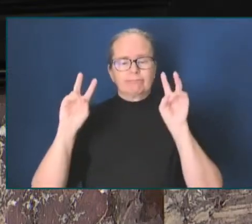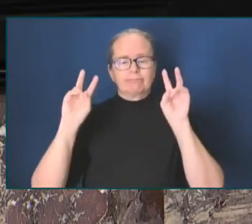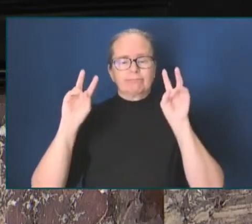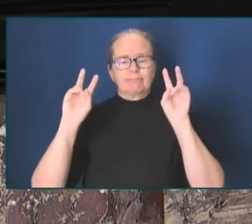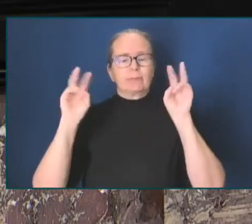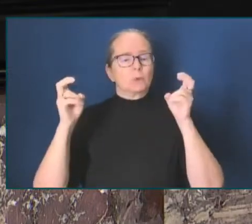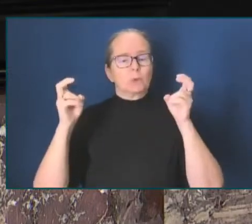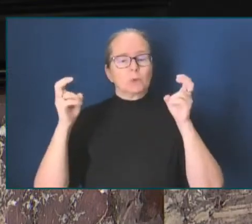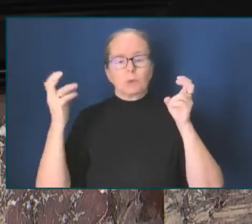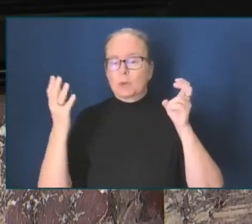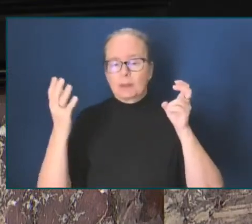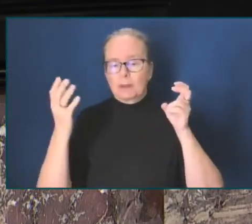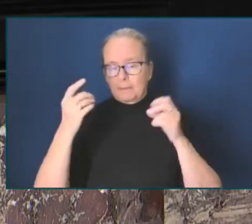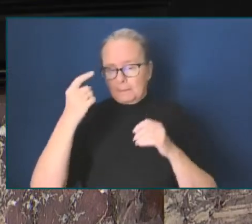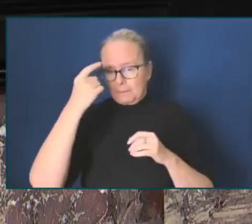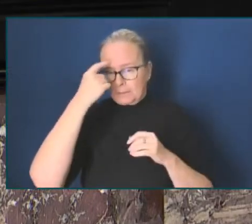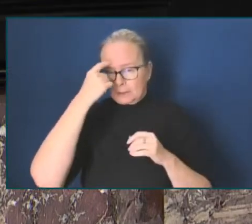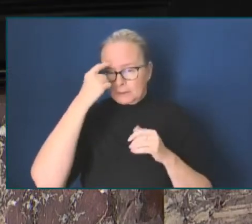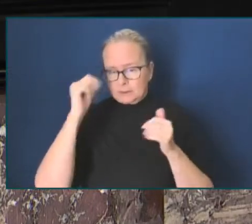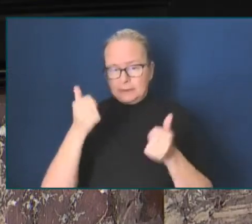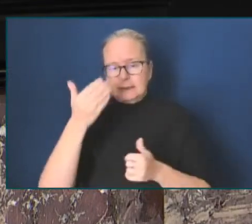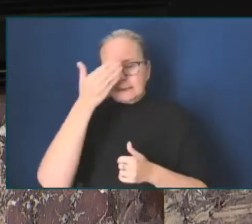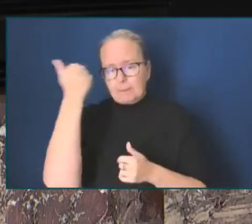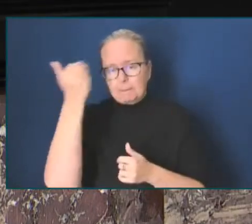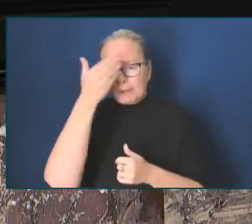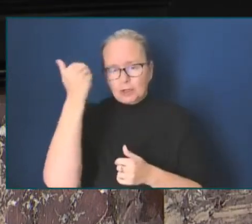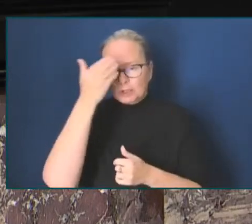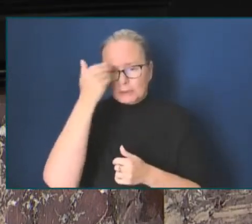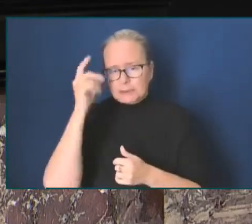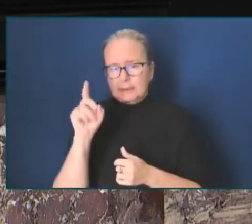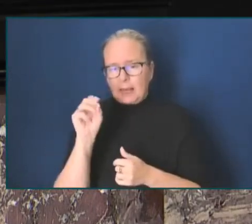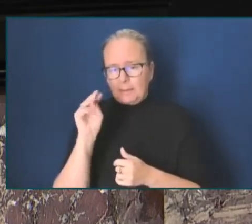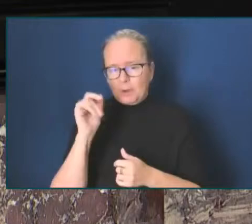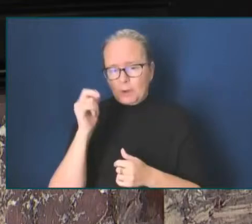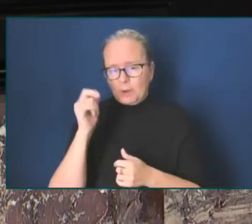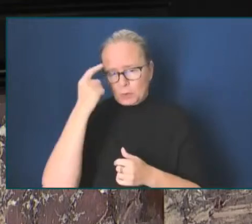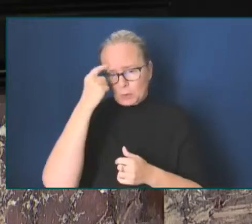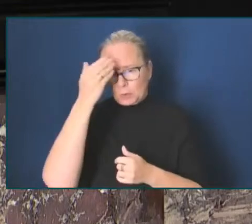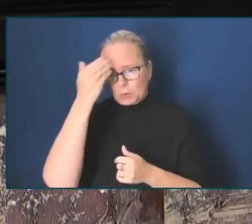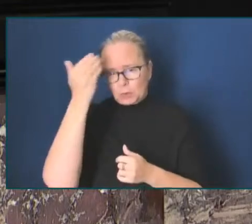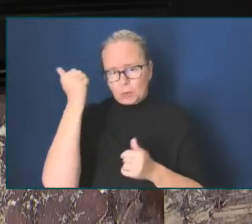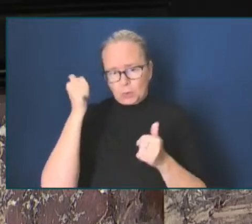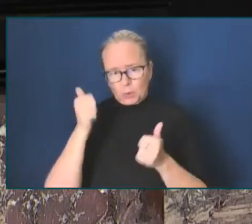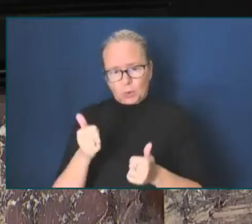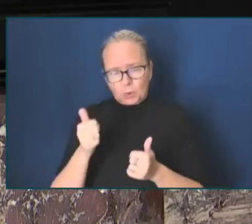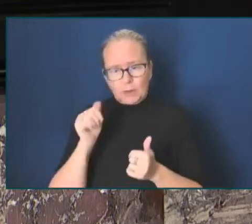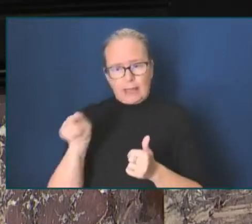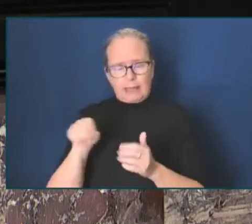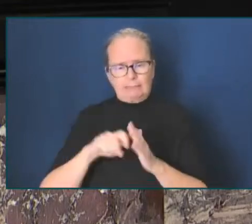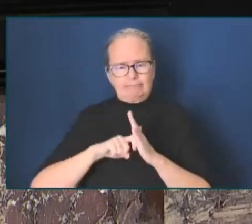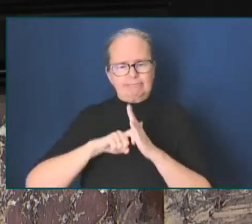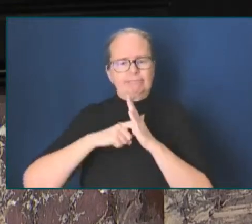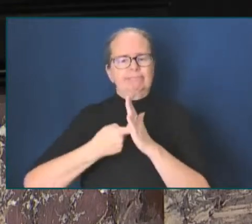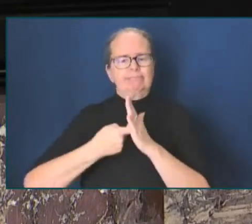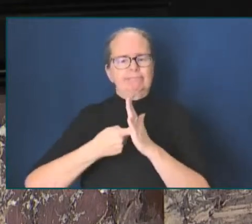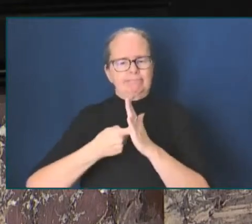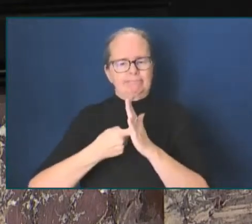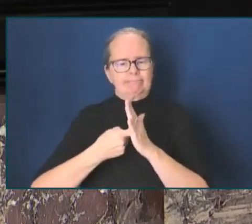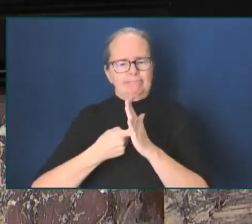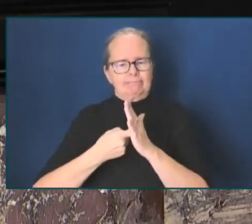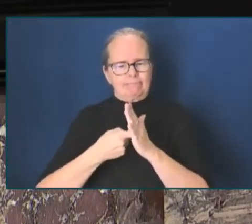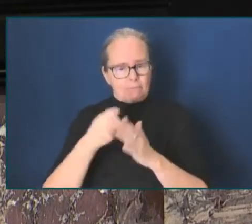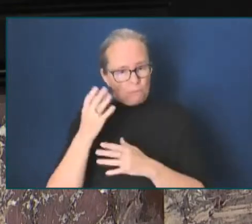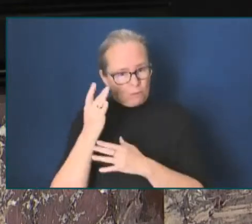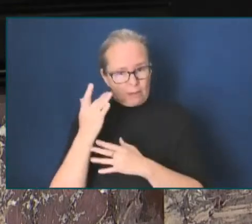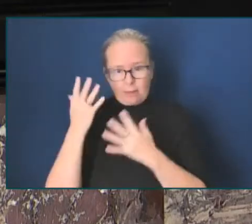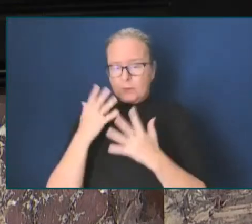provide enough funding for the system. And unfortunately, through the years, we haven't seen a lot of changes. Across Canada